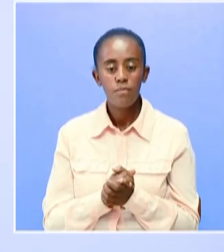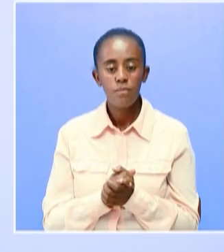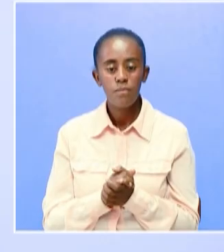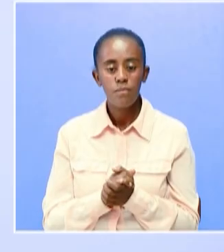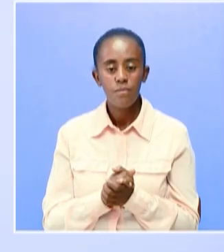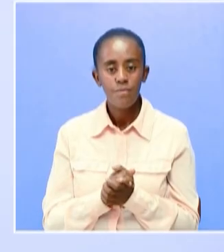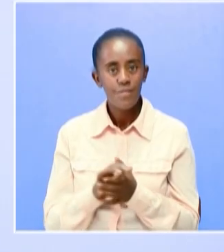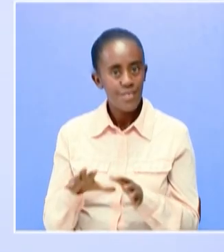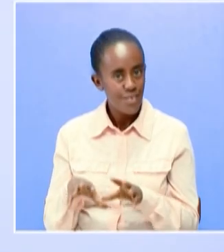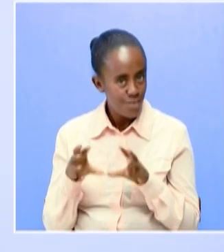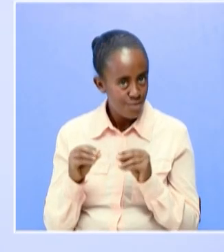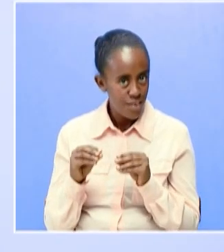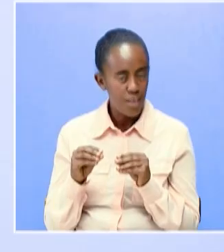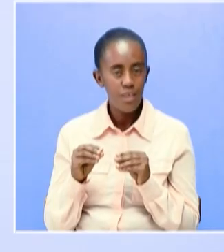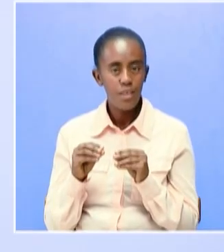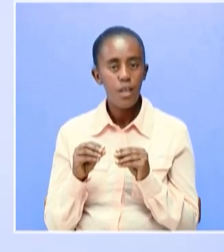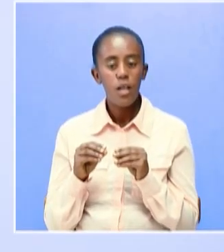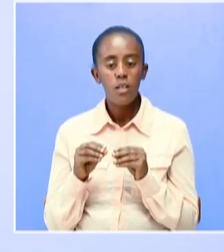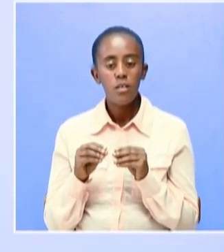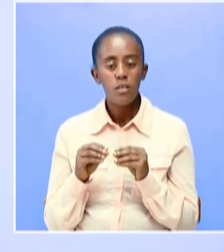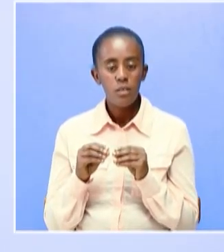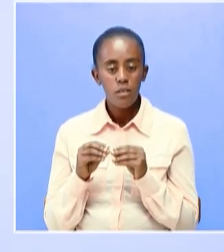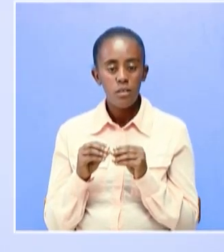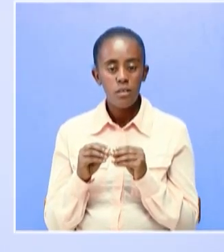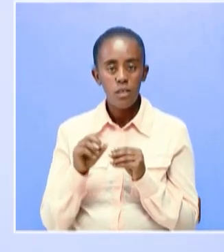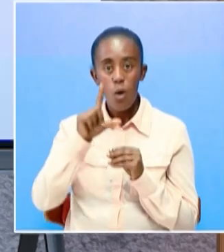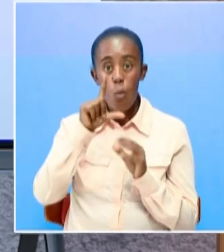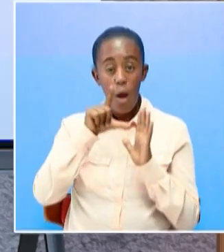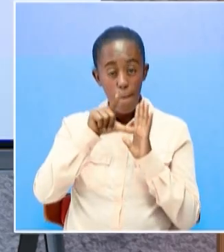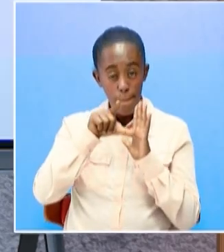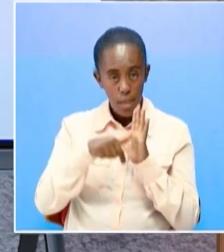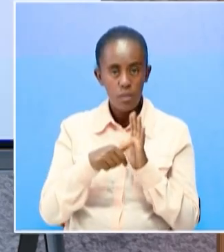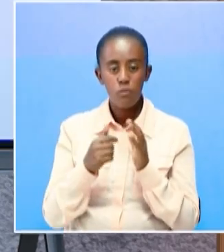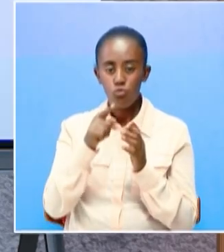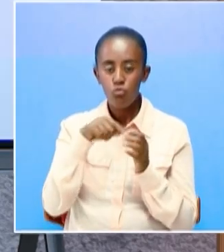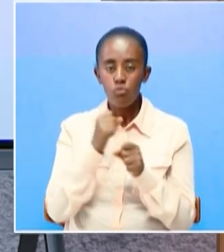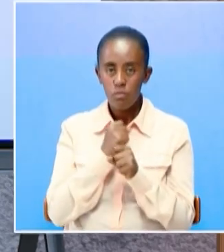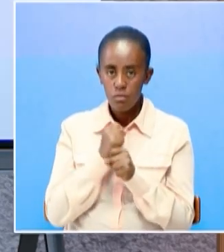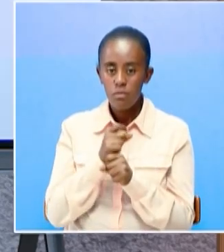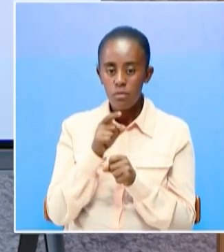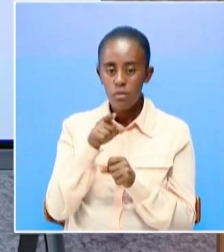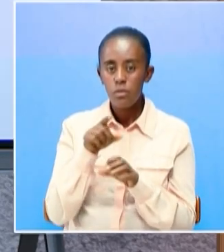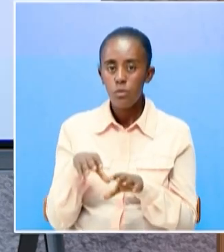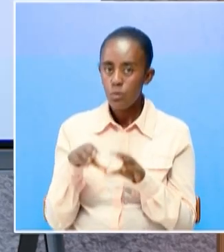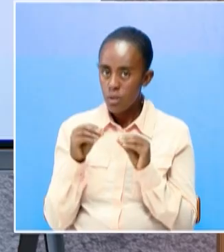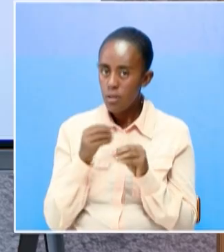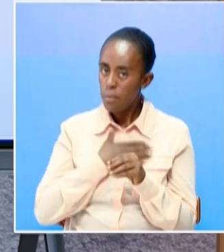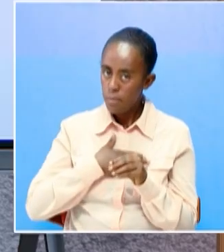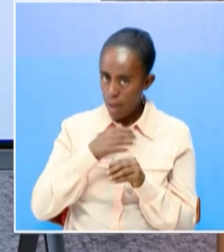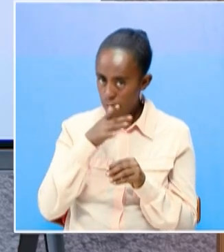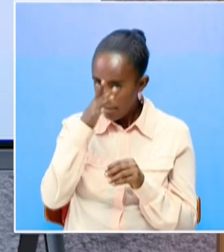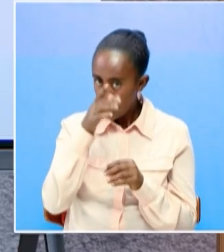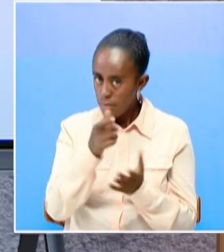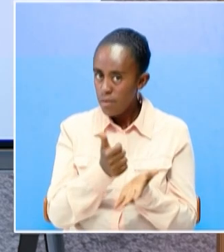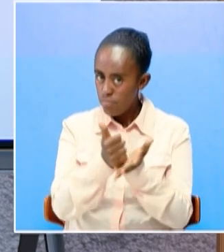So students, you have only 1 minute to do this one. Students' parents, please help